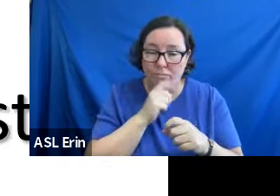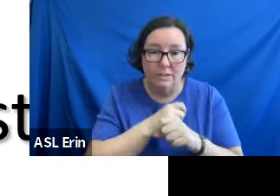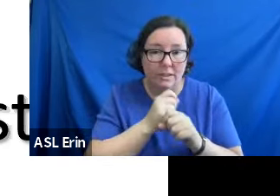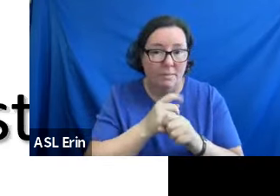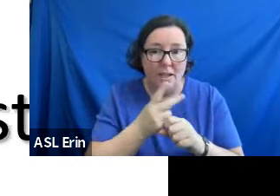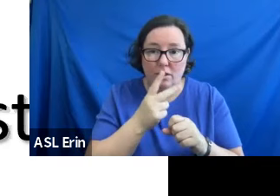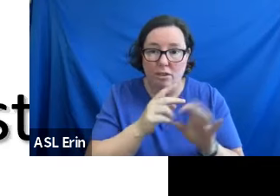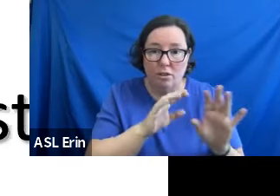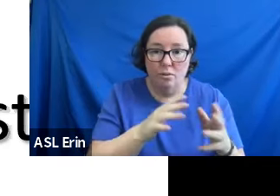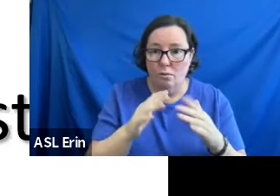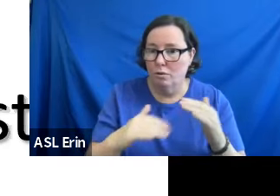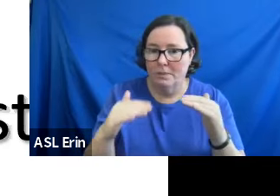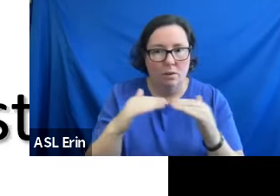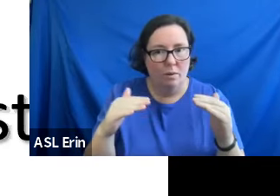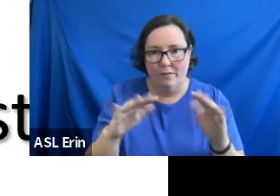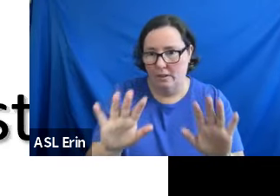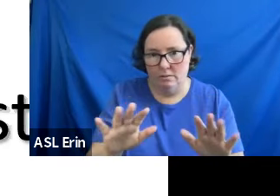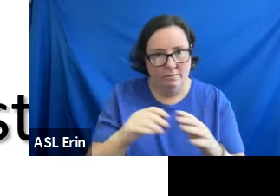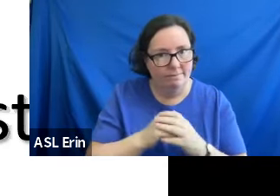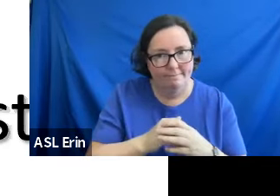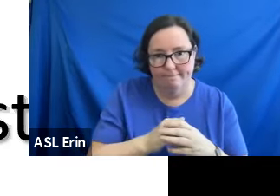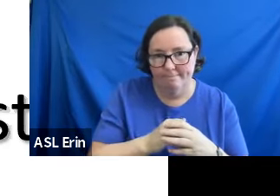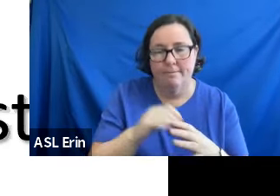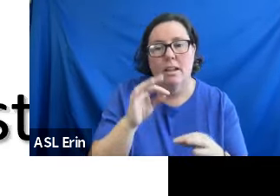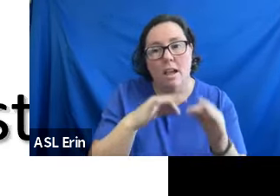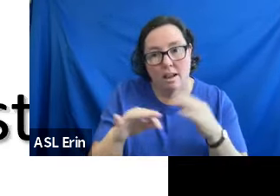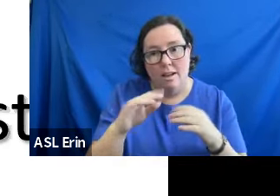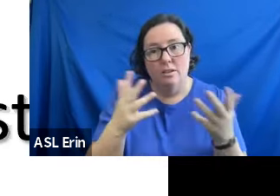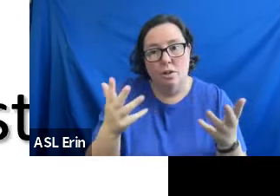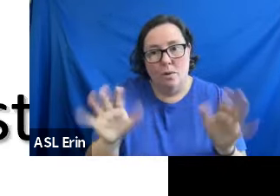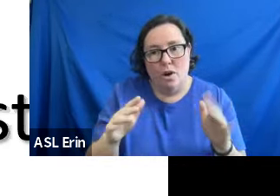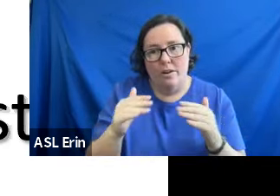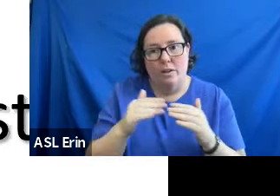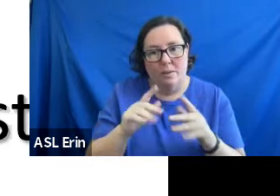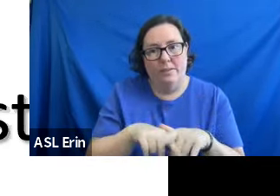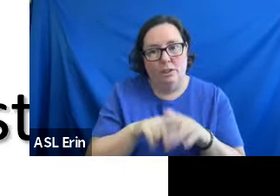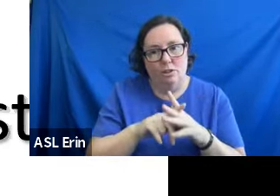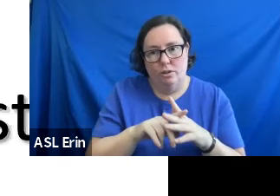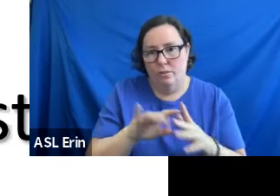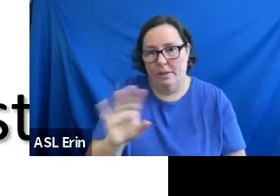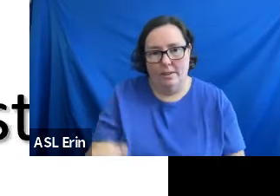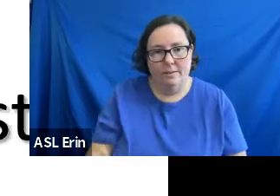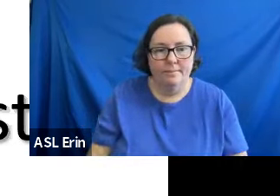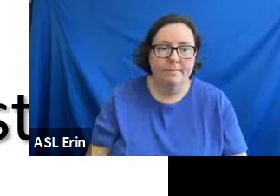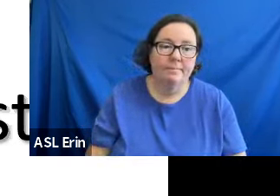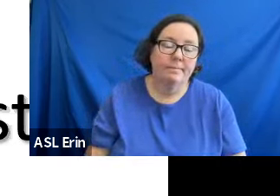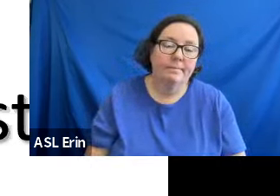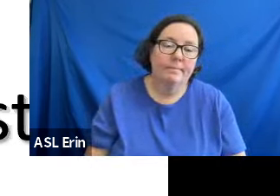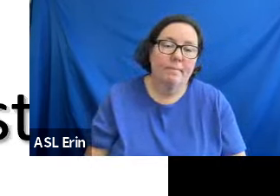two groups equivalent unless they were equivalent to start with.